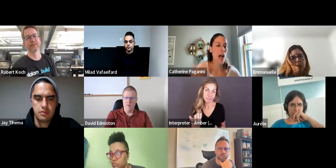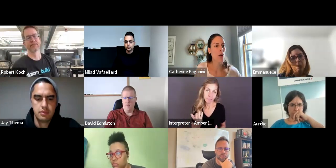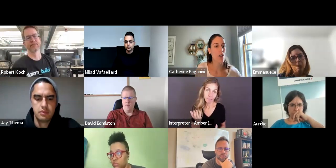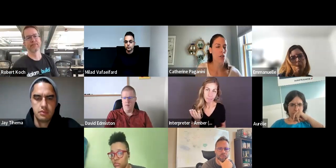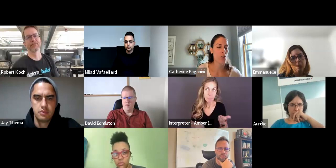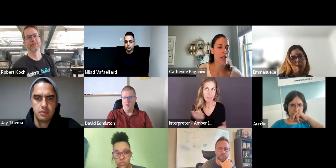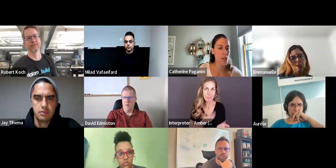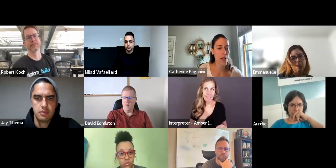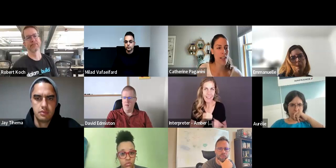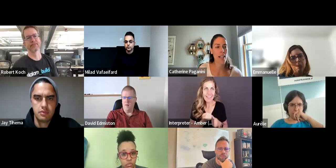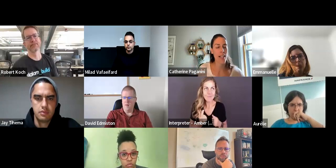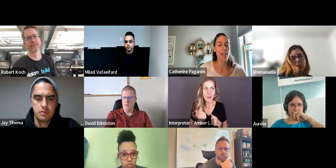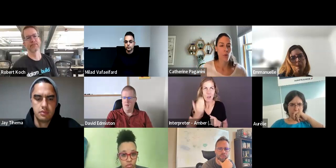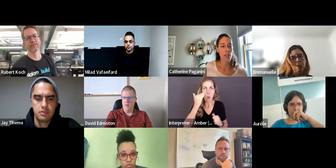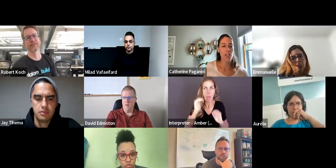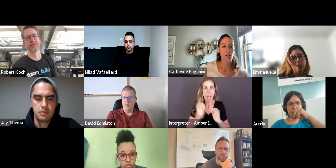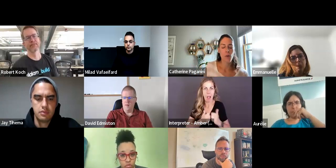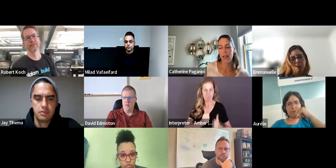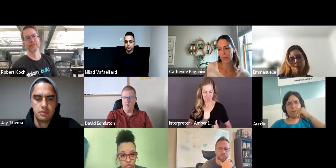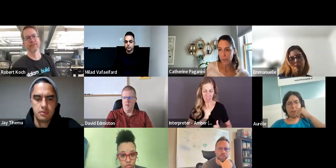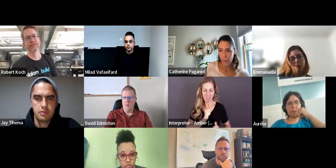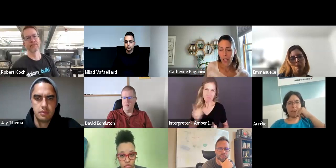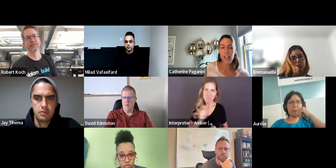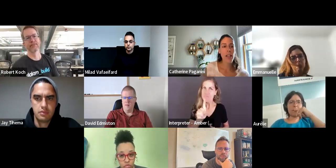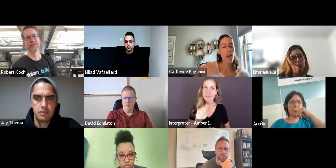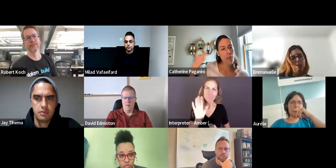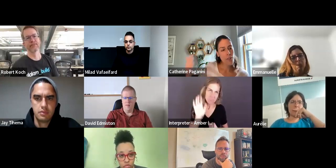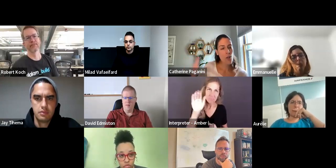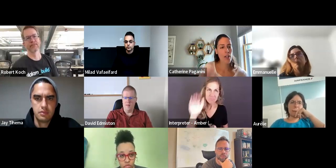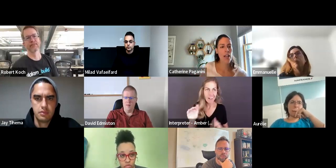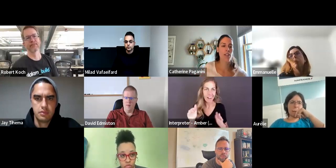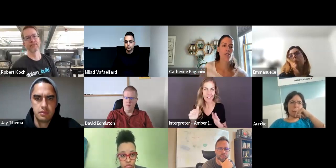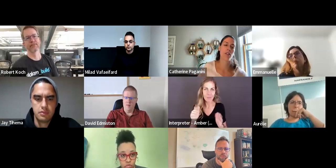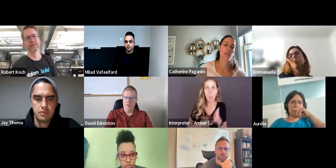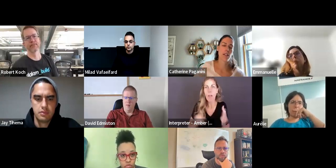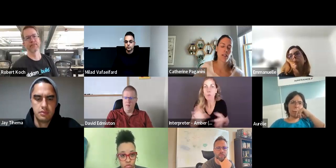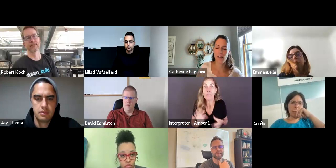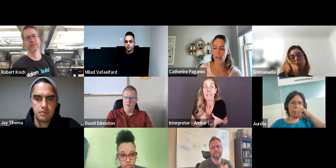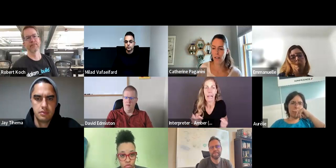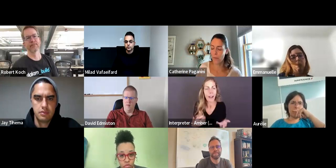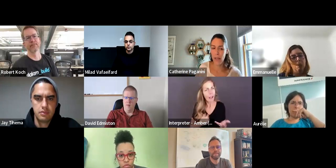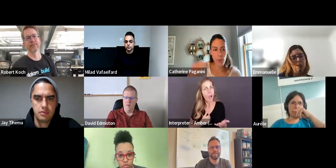know how to do that. So I think like we need to educate conference organizers,